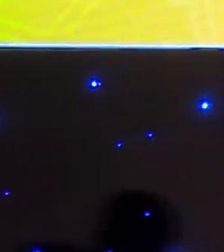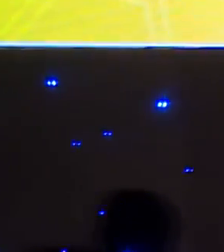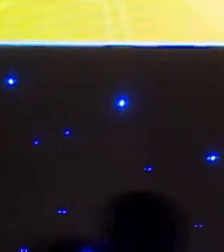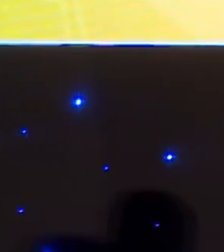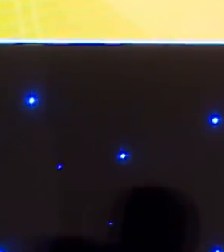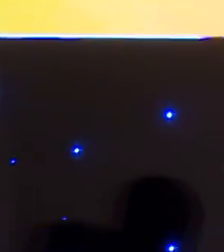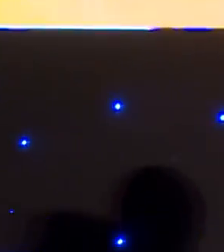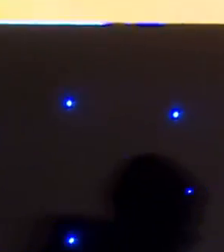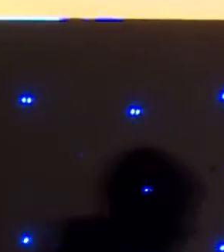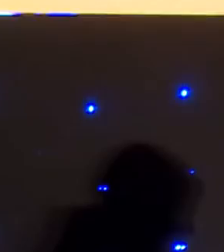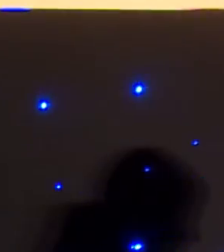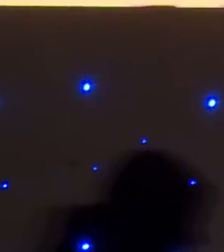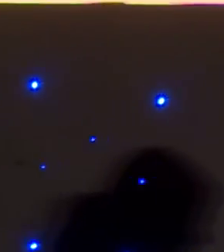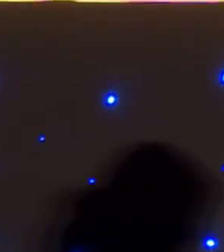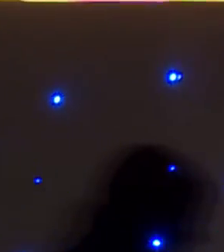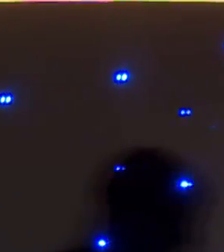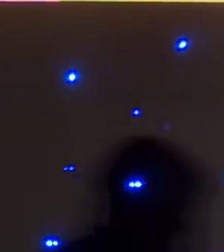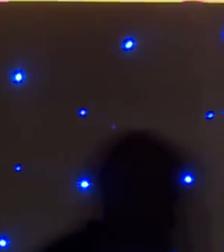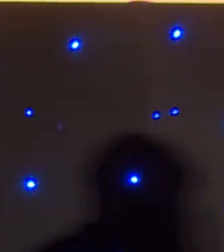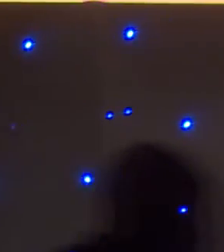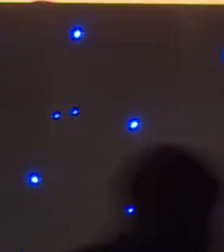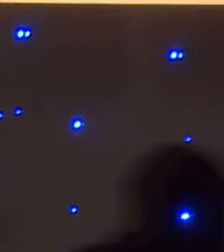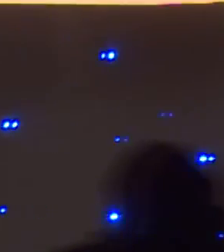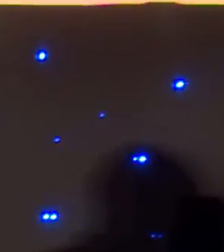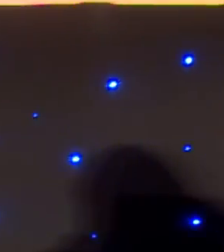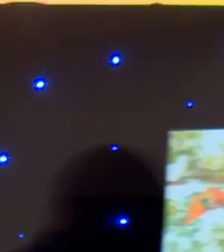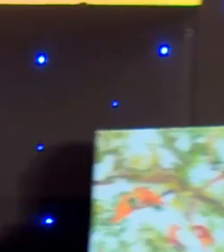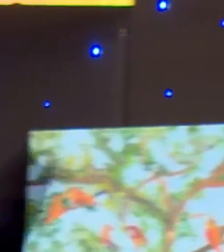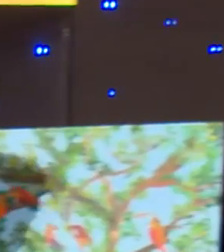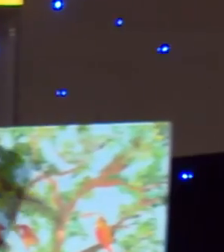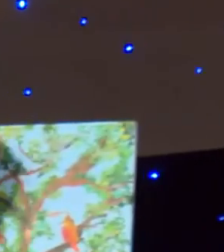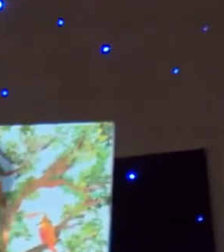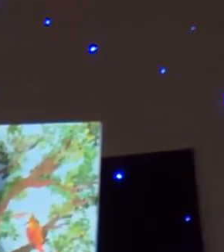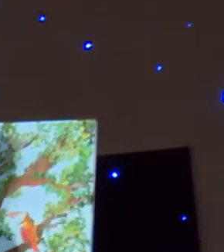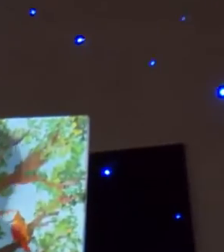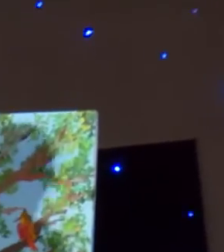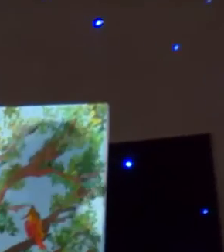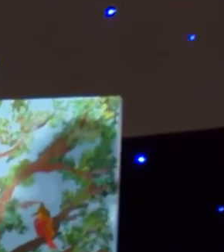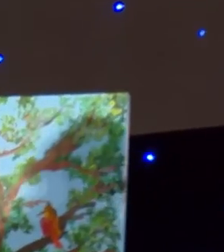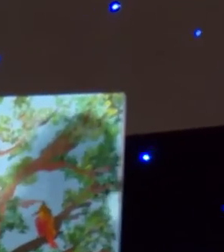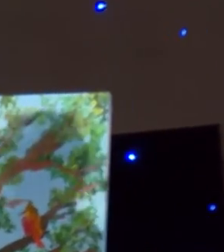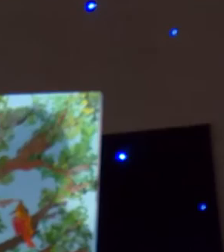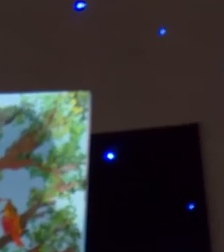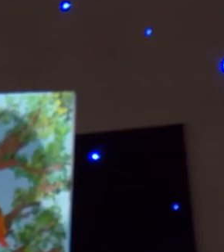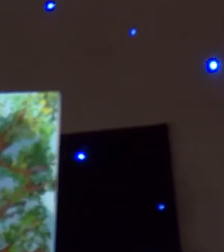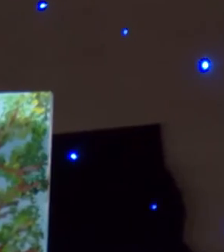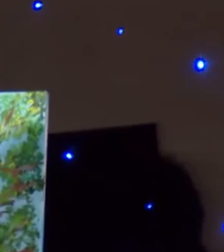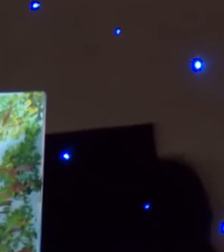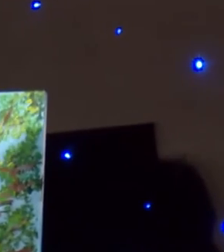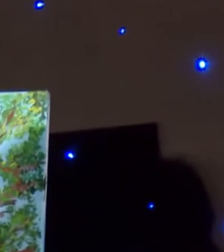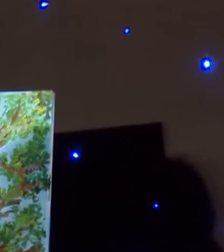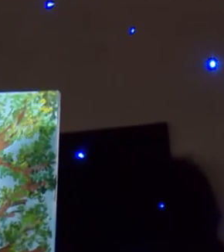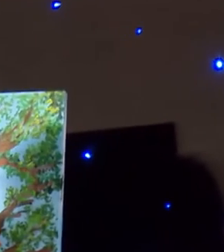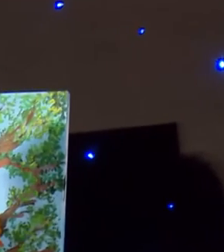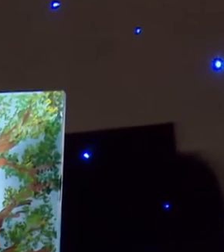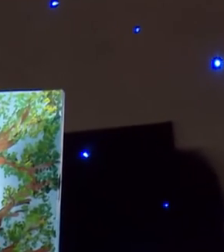Thank you so much, Mani. That was so insightful. And he ended up with speed dating, right? It stuck to my